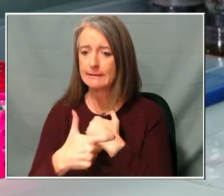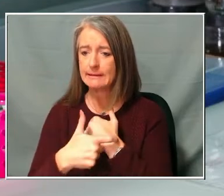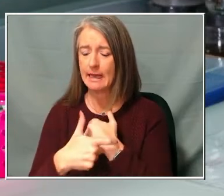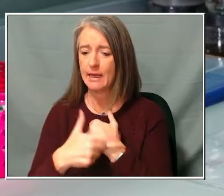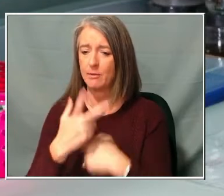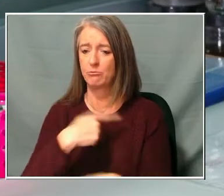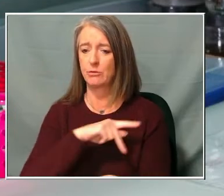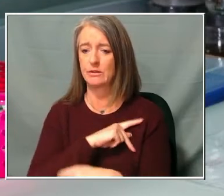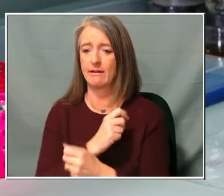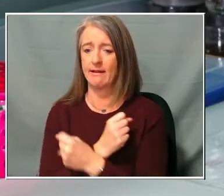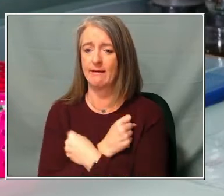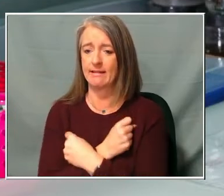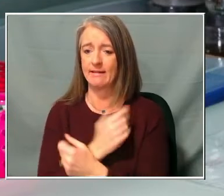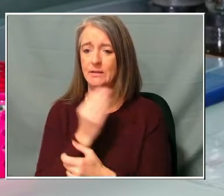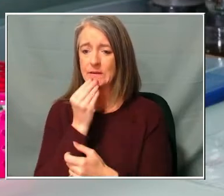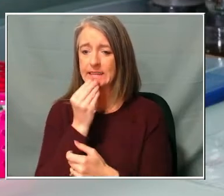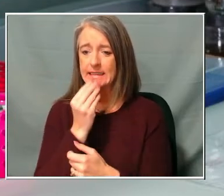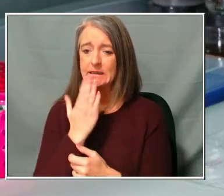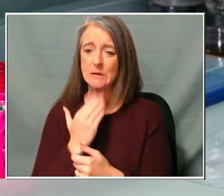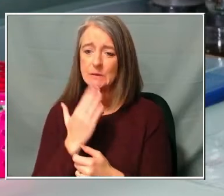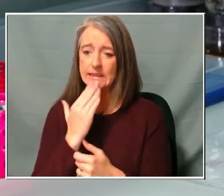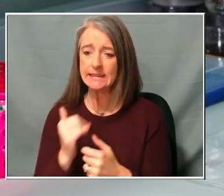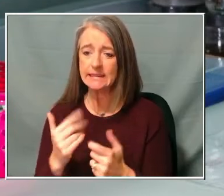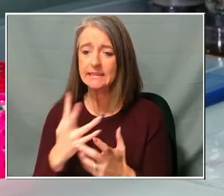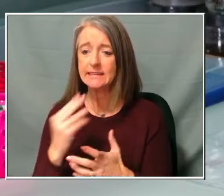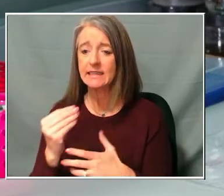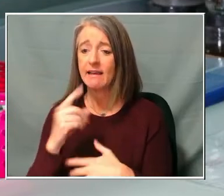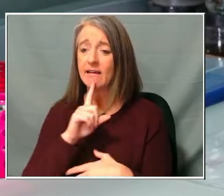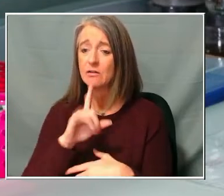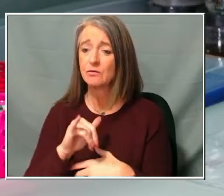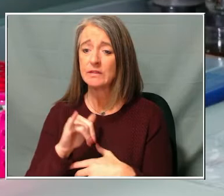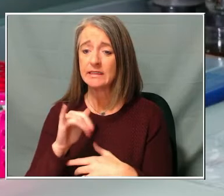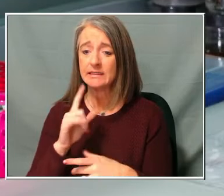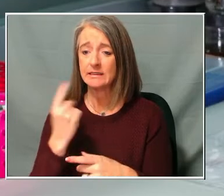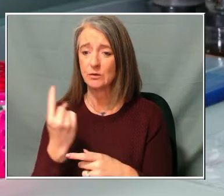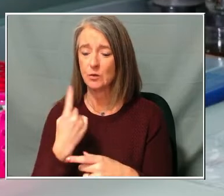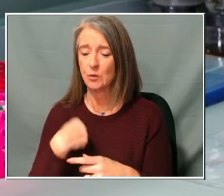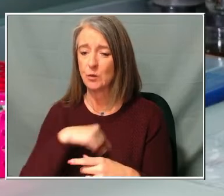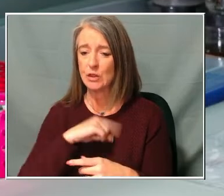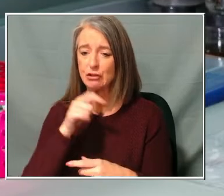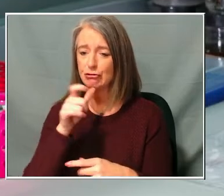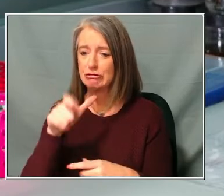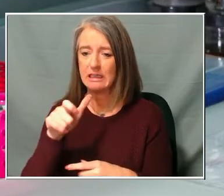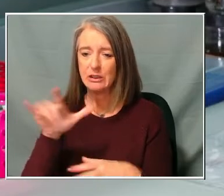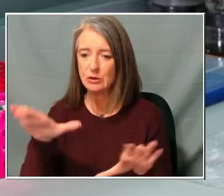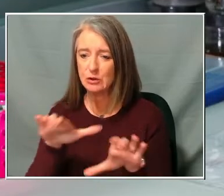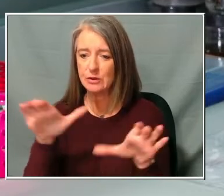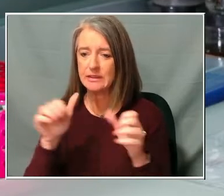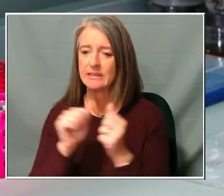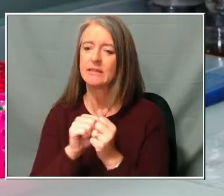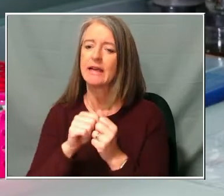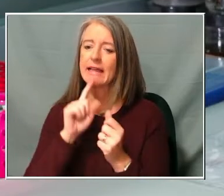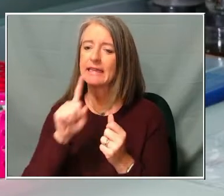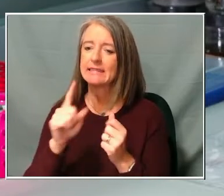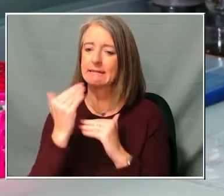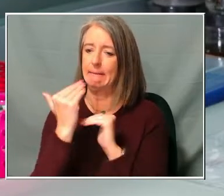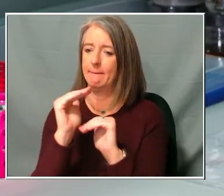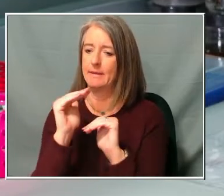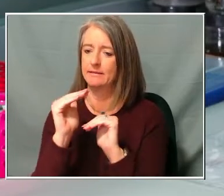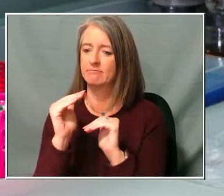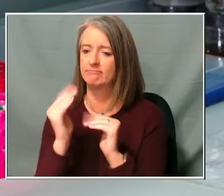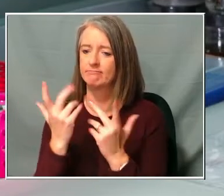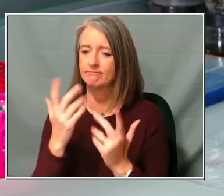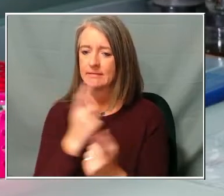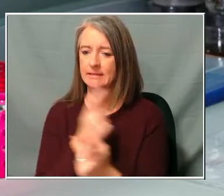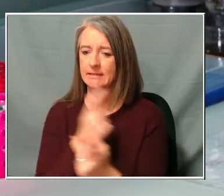love to eat sweets, and we know that's like something that we shouldn't be doing, at least in moderation. But these bats don't. They just go for